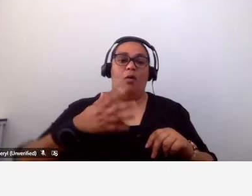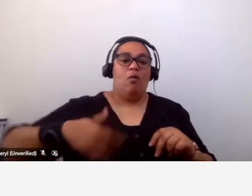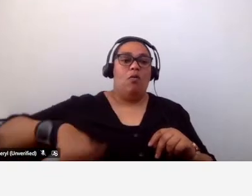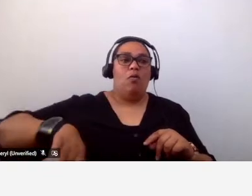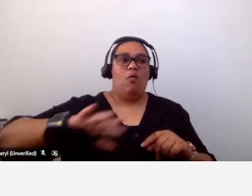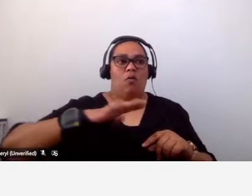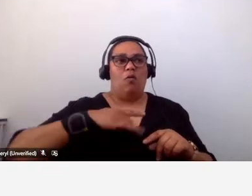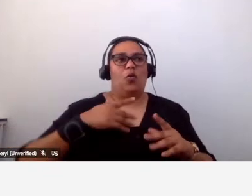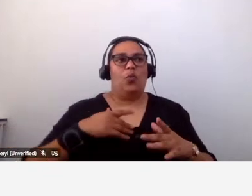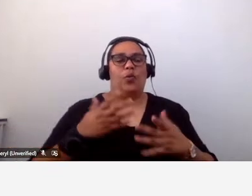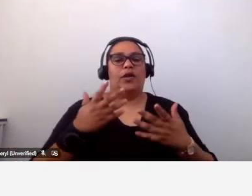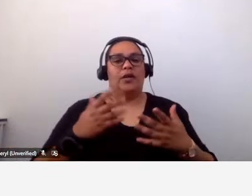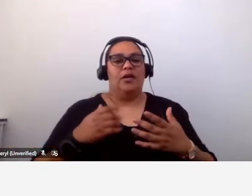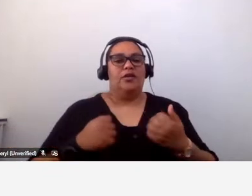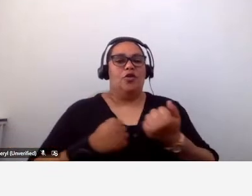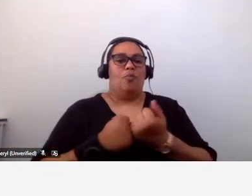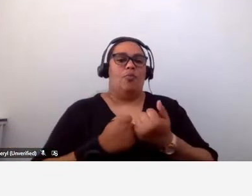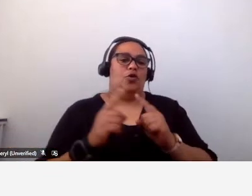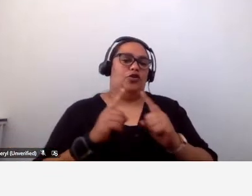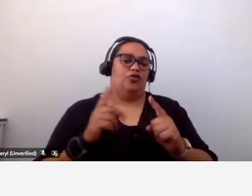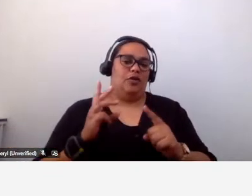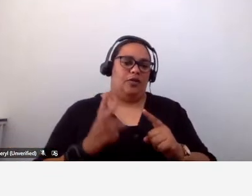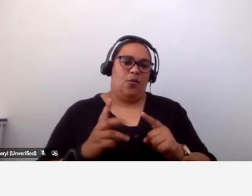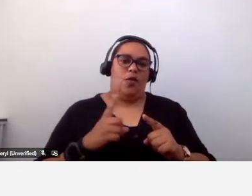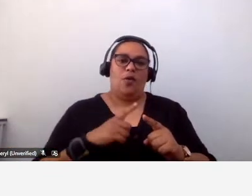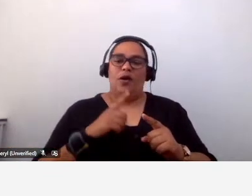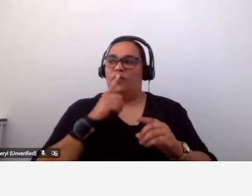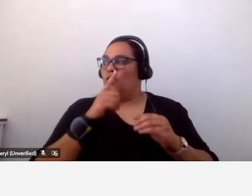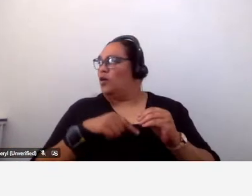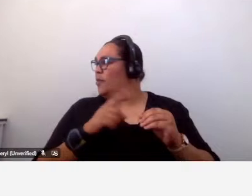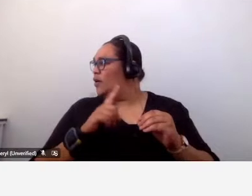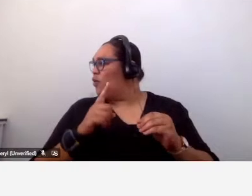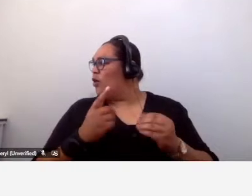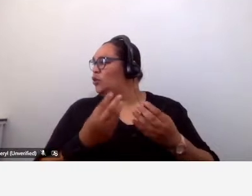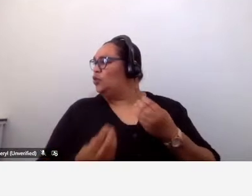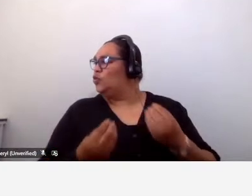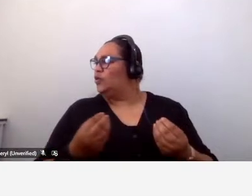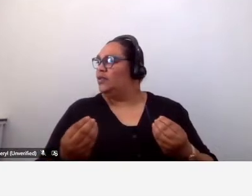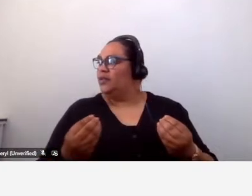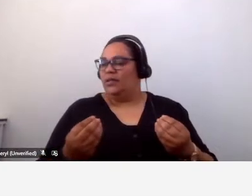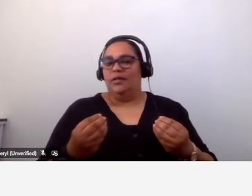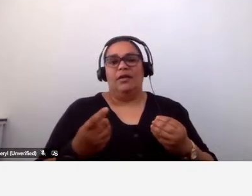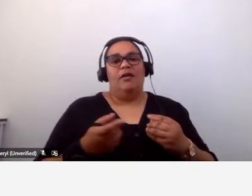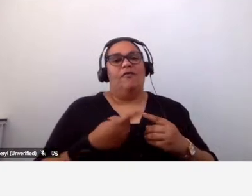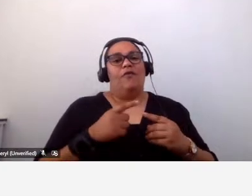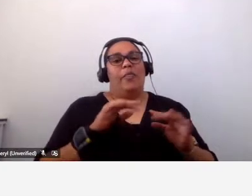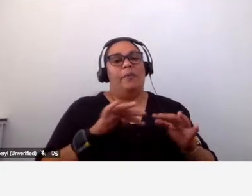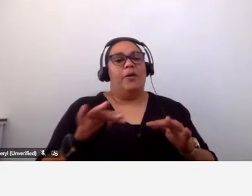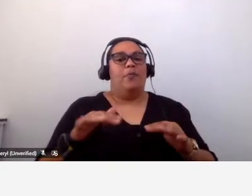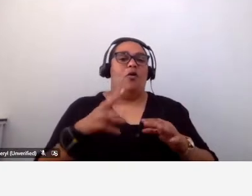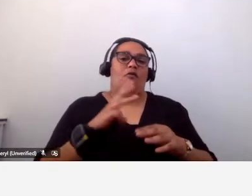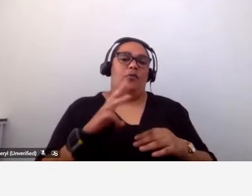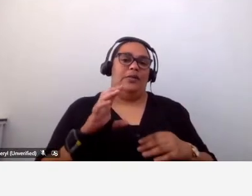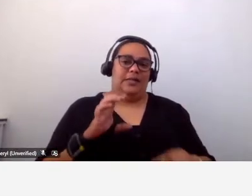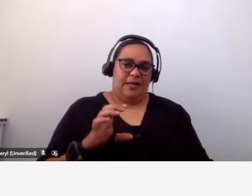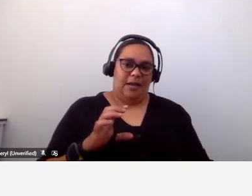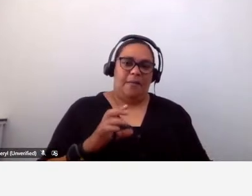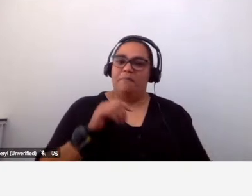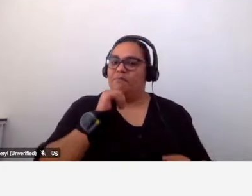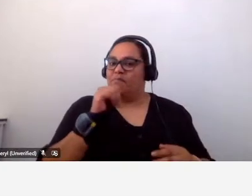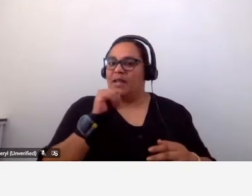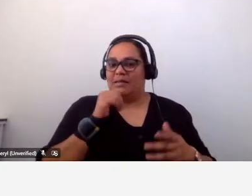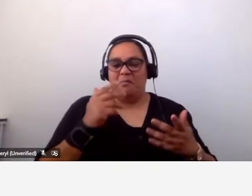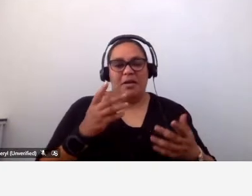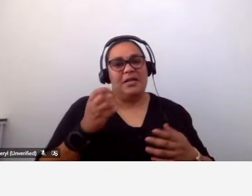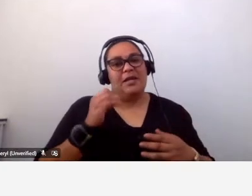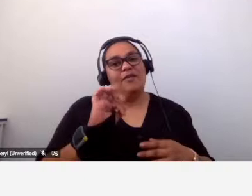have to join hands because we're talking about the children of the people of the Western Cape, irrespective